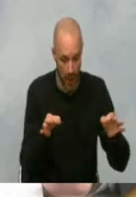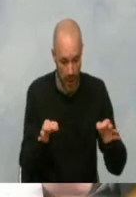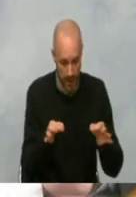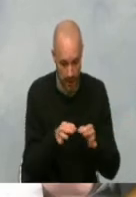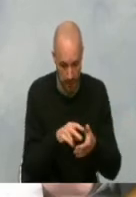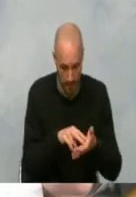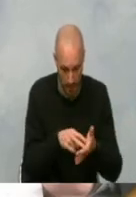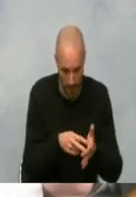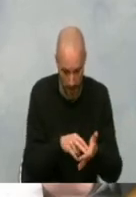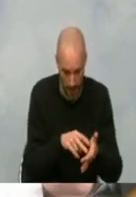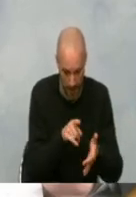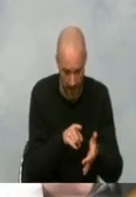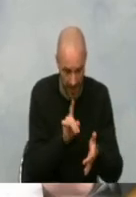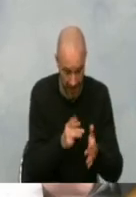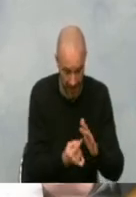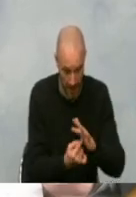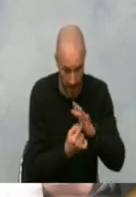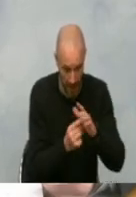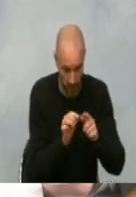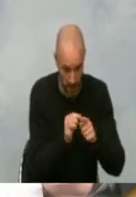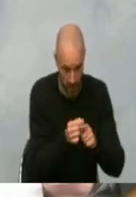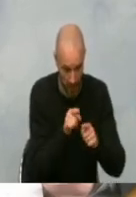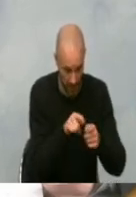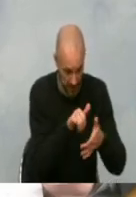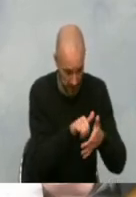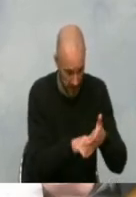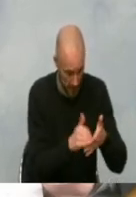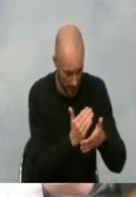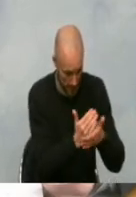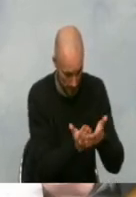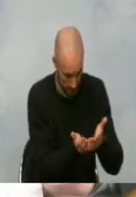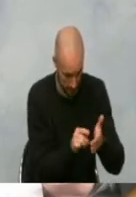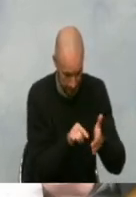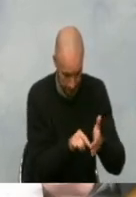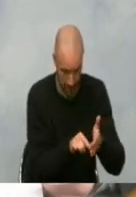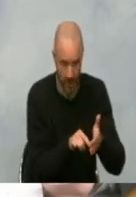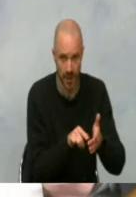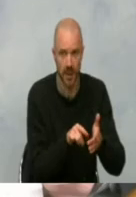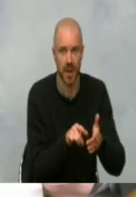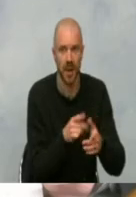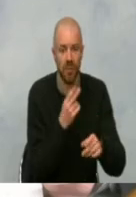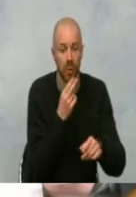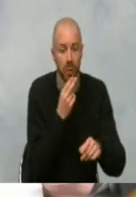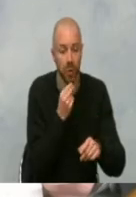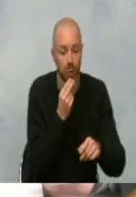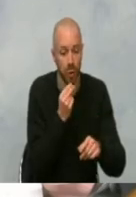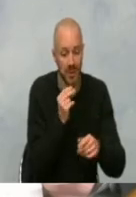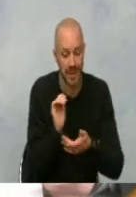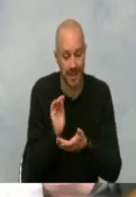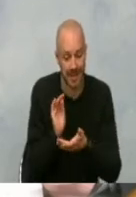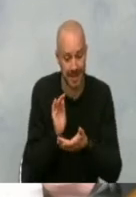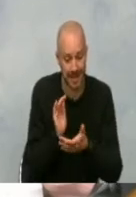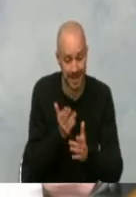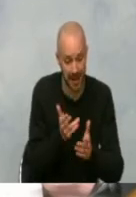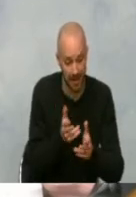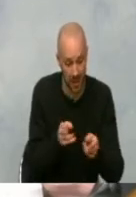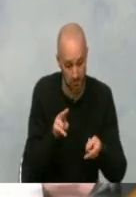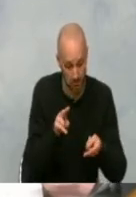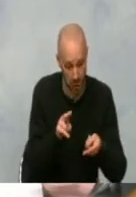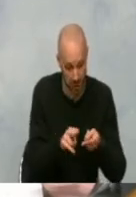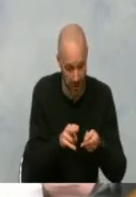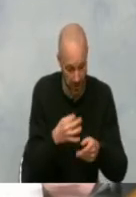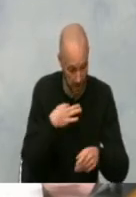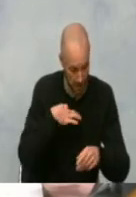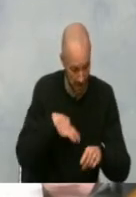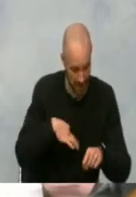and this is the key point in this section of the paper, if we use the service concession benefit as it's described